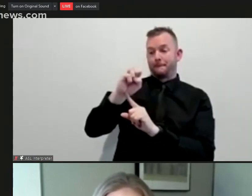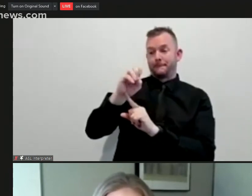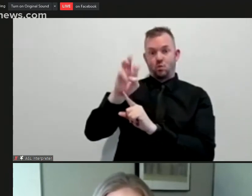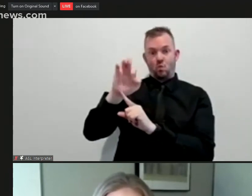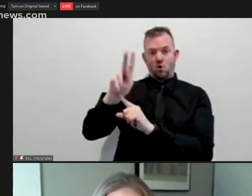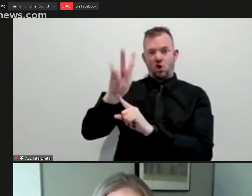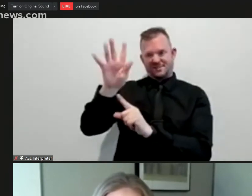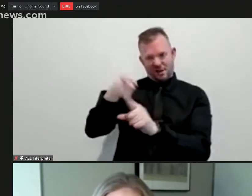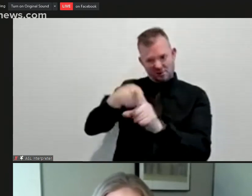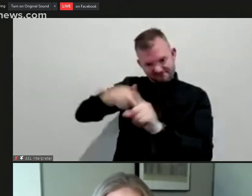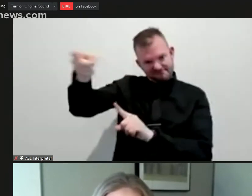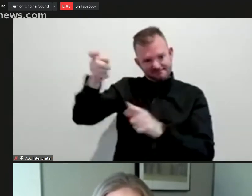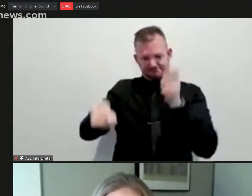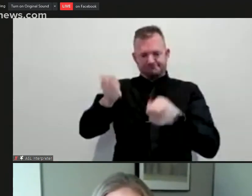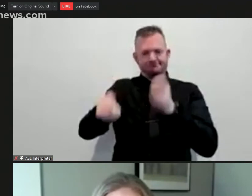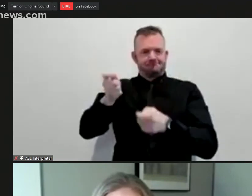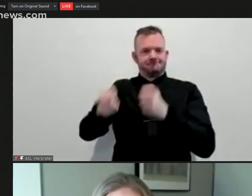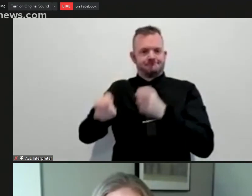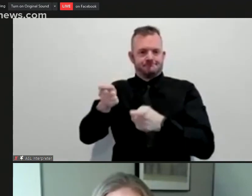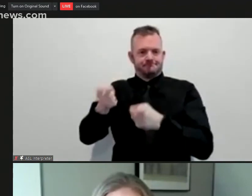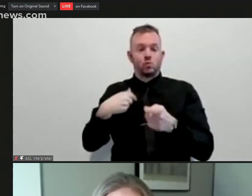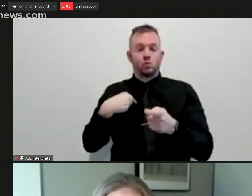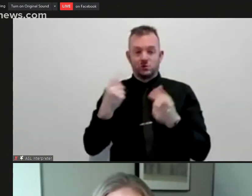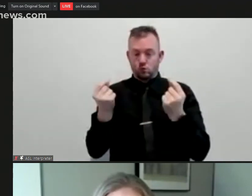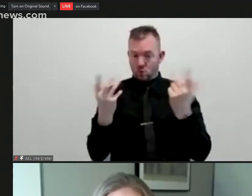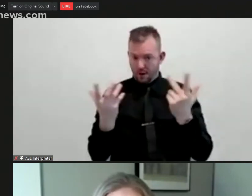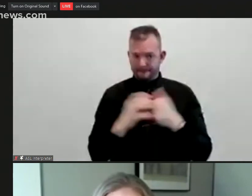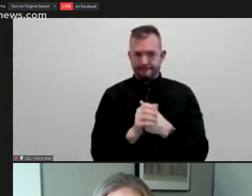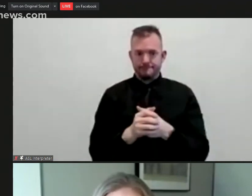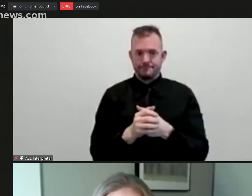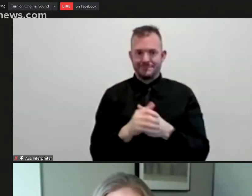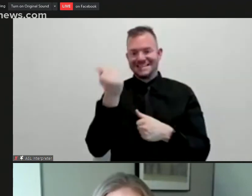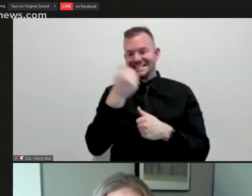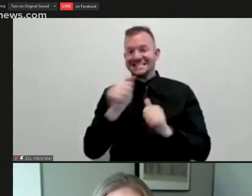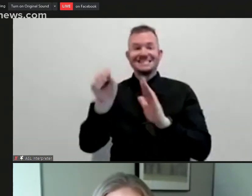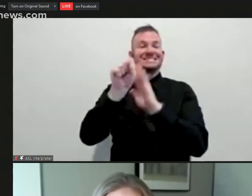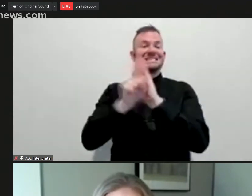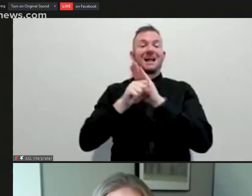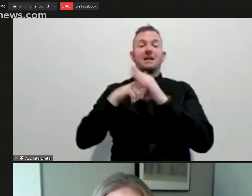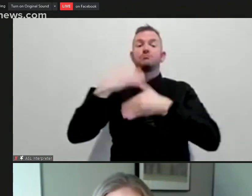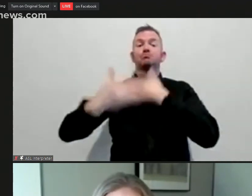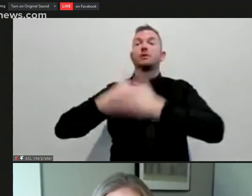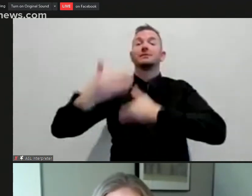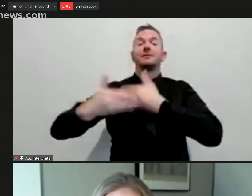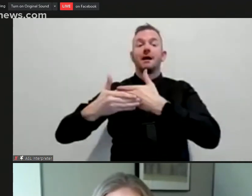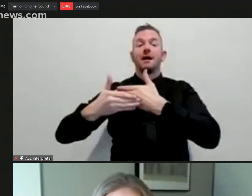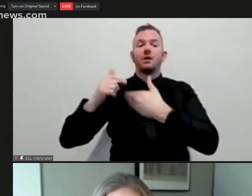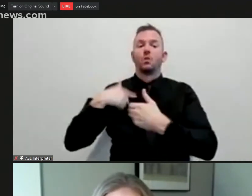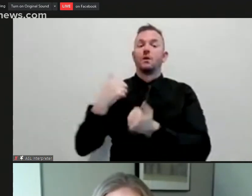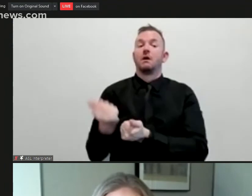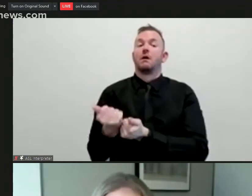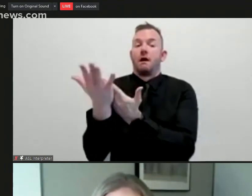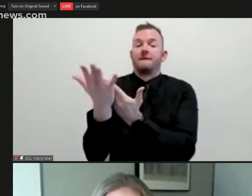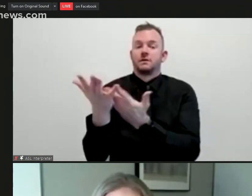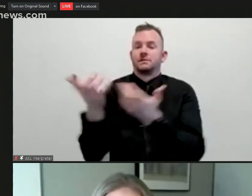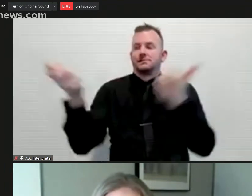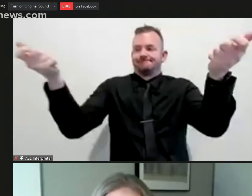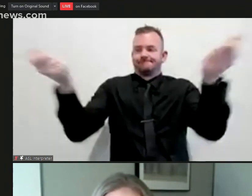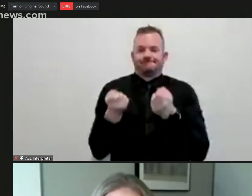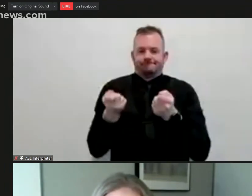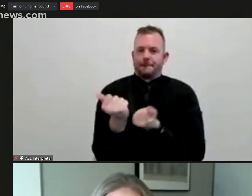as there's done in any state process, and we'll move from there. It's definitely got to be with providers that have